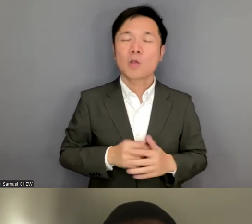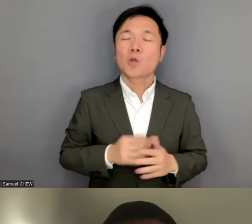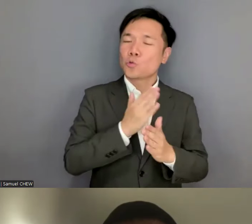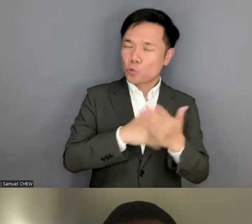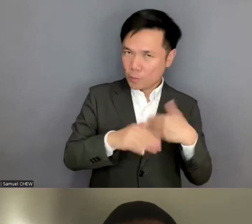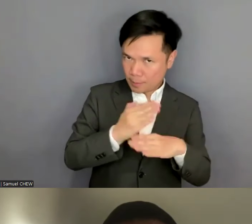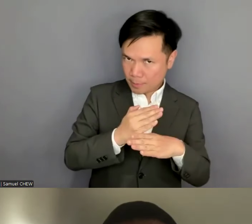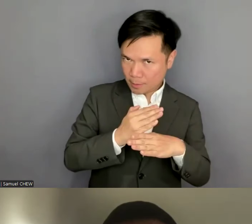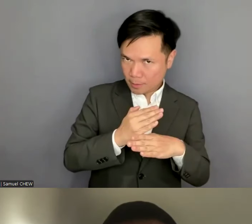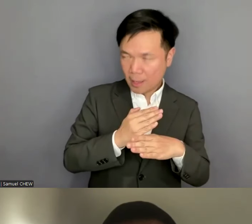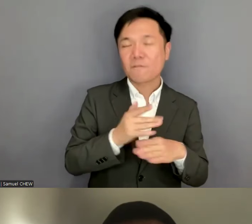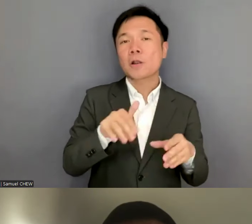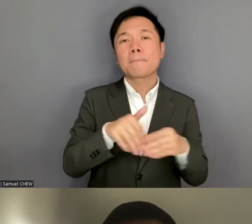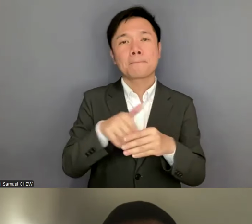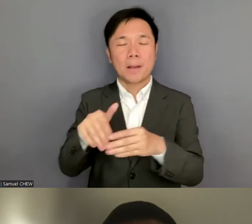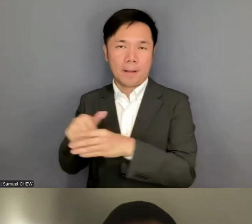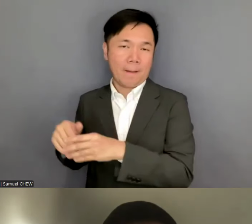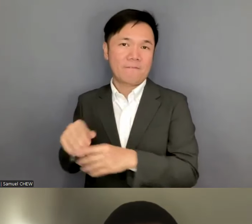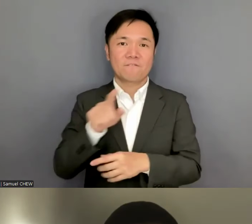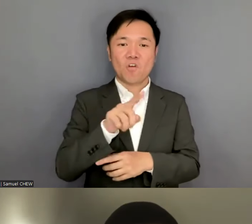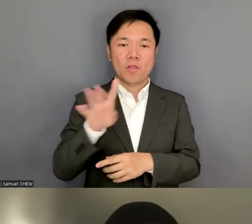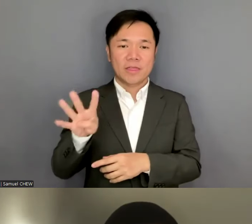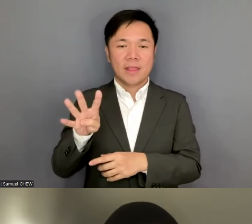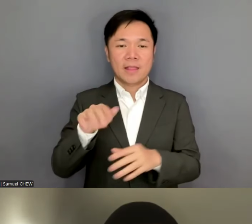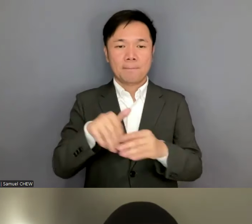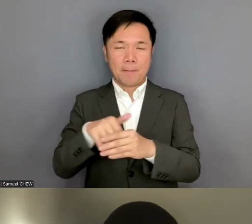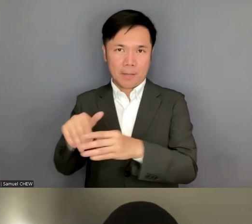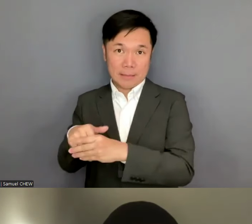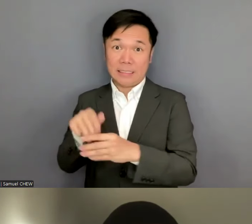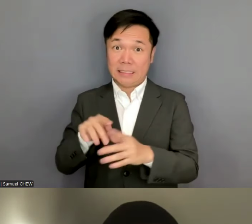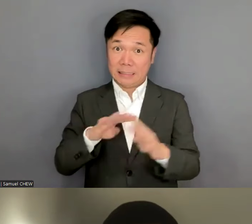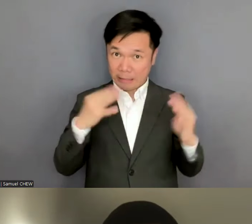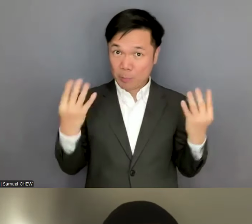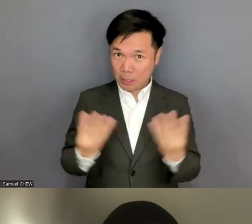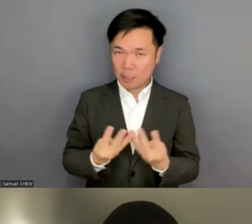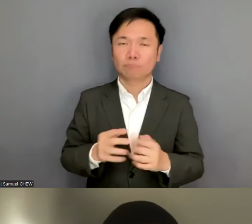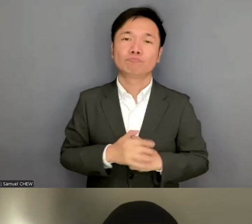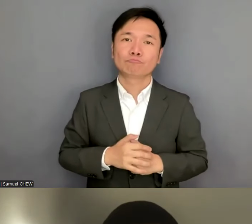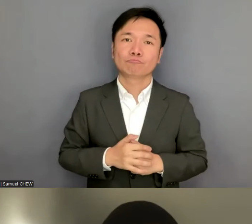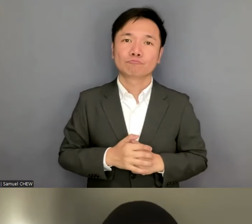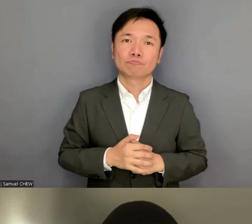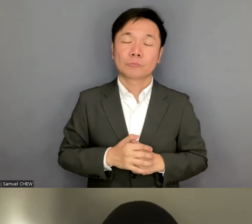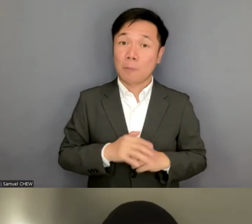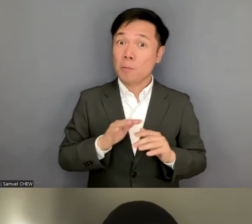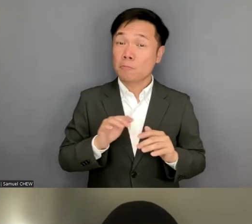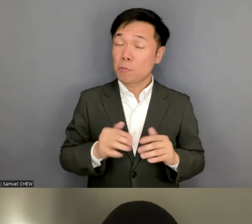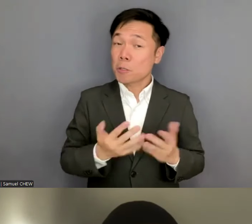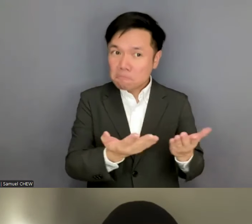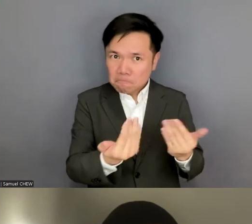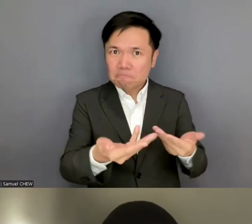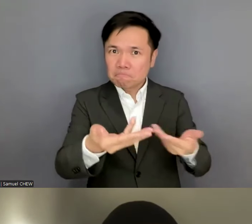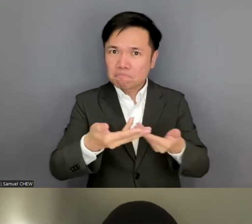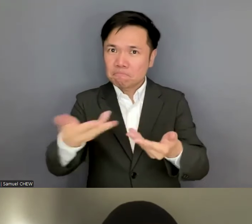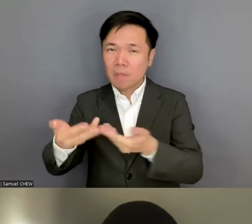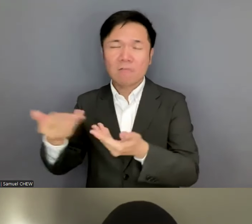from our members, our 14 members. And in this committee, for instance, we had the chance to invite mainstream youth